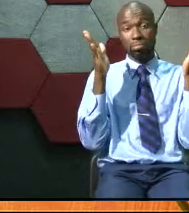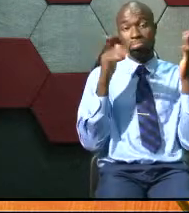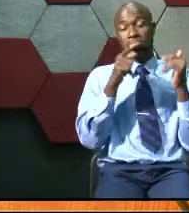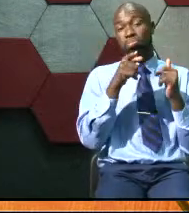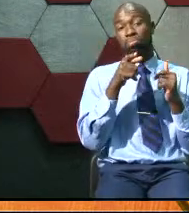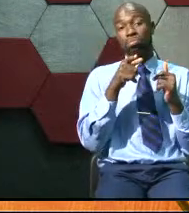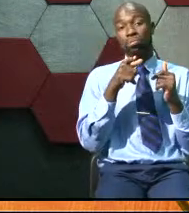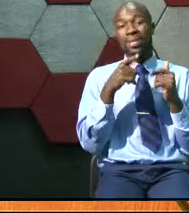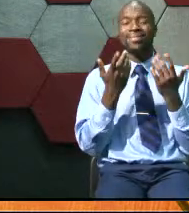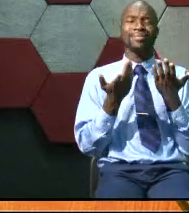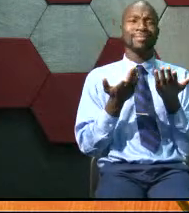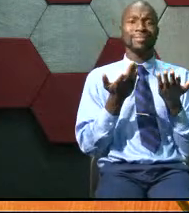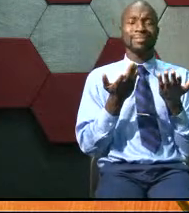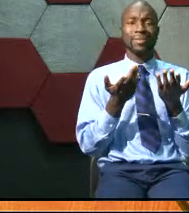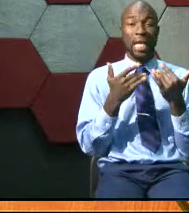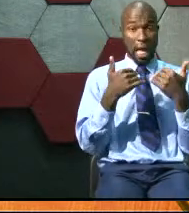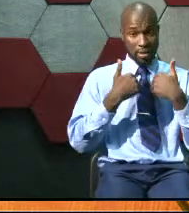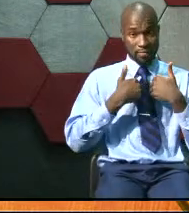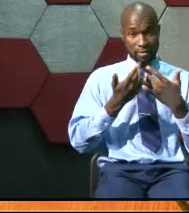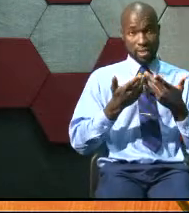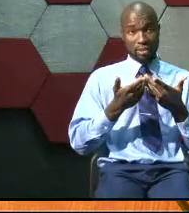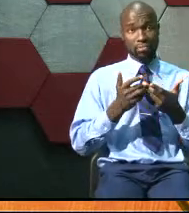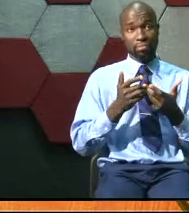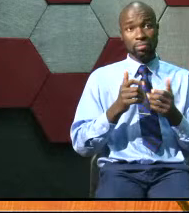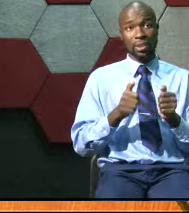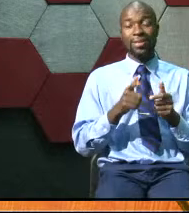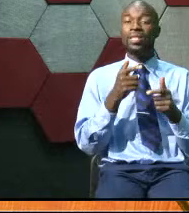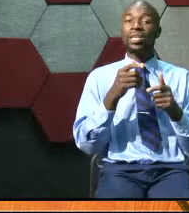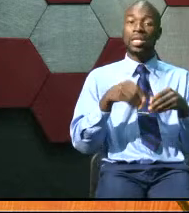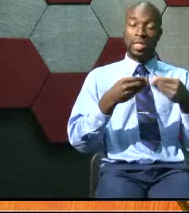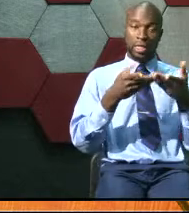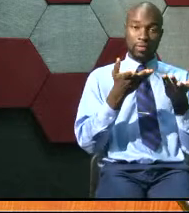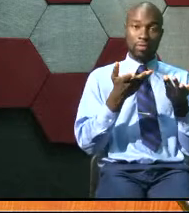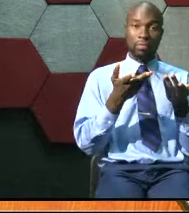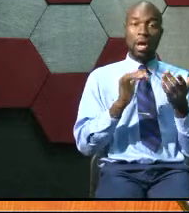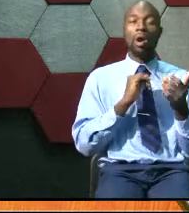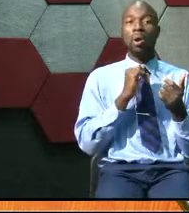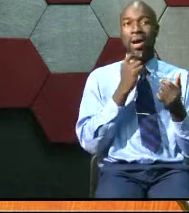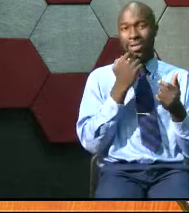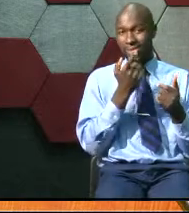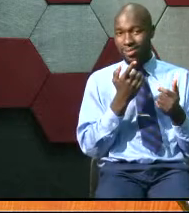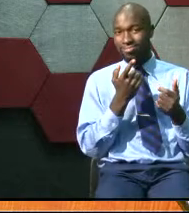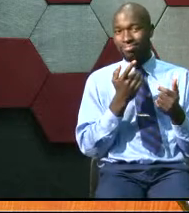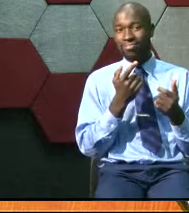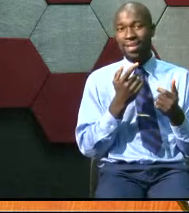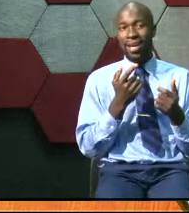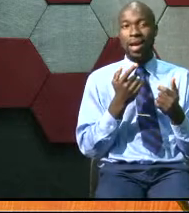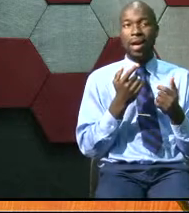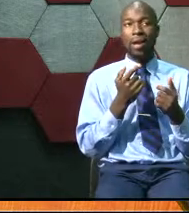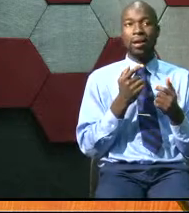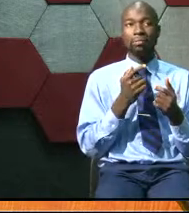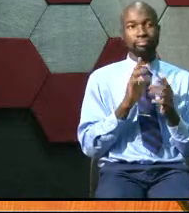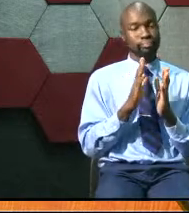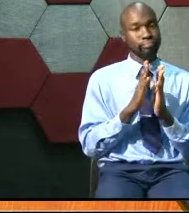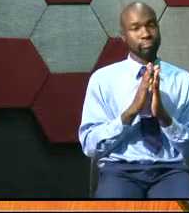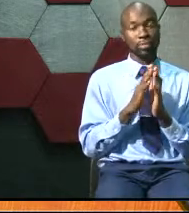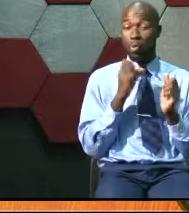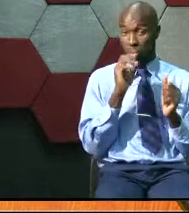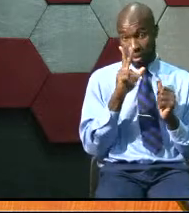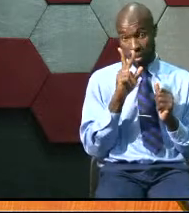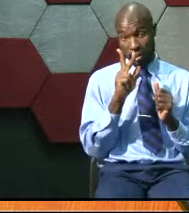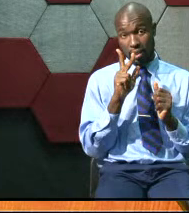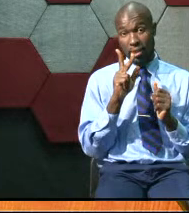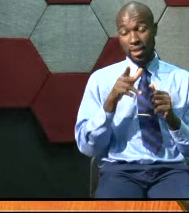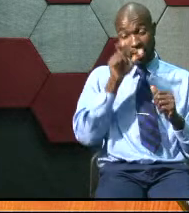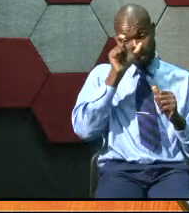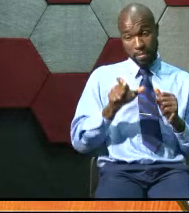guys guess in the chat, and she will give you I've said she. Oops. The person in the